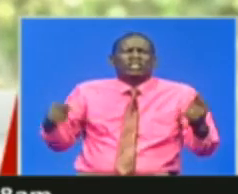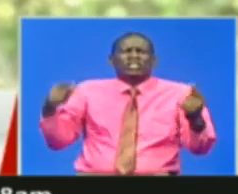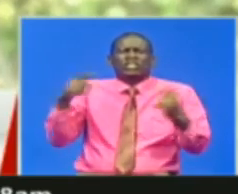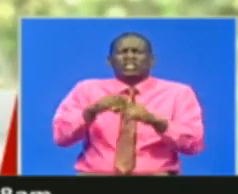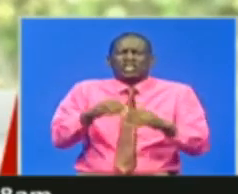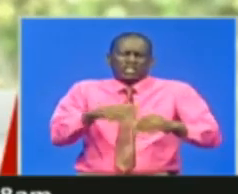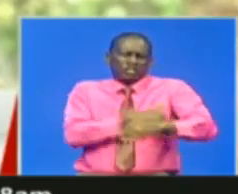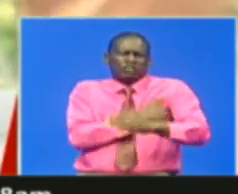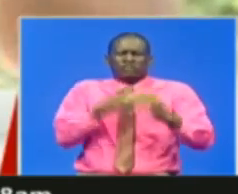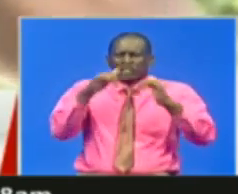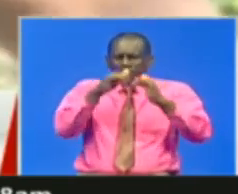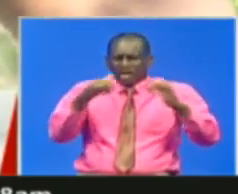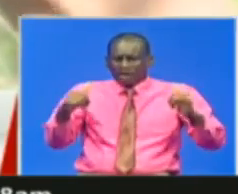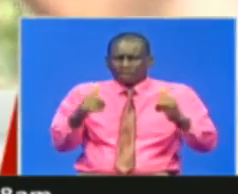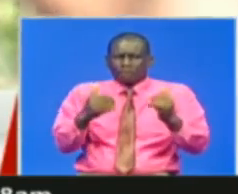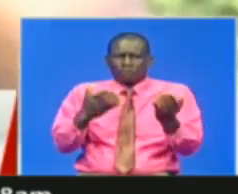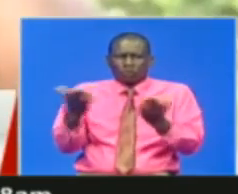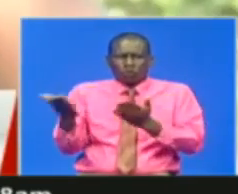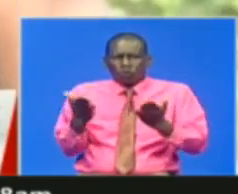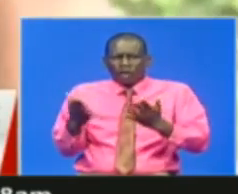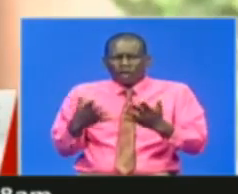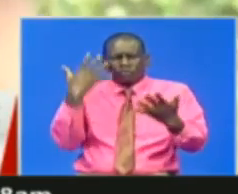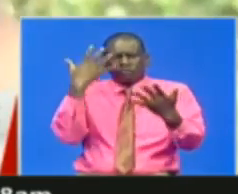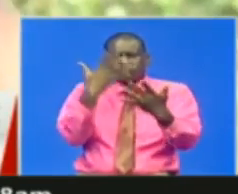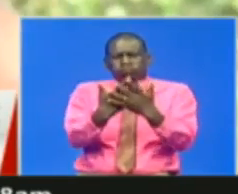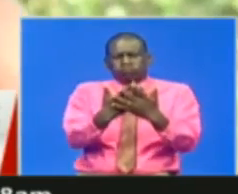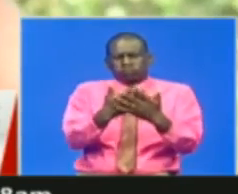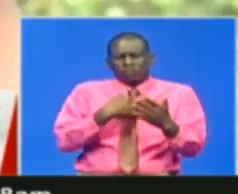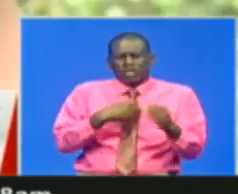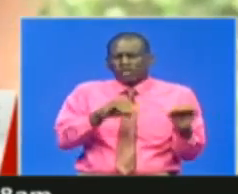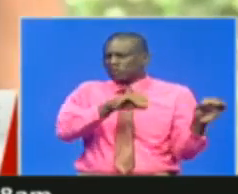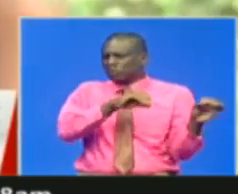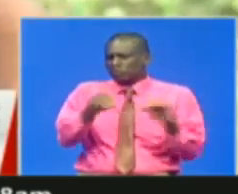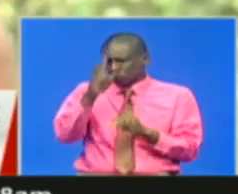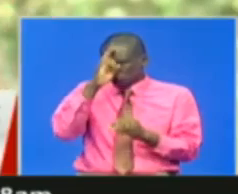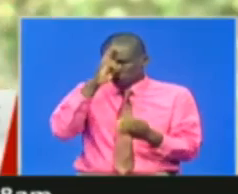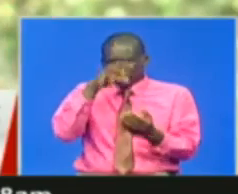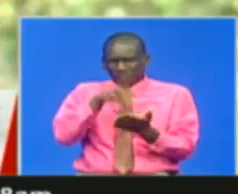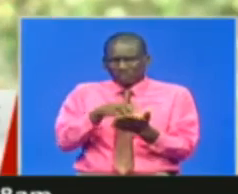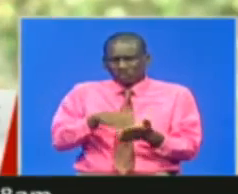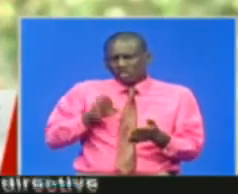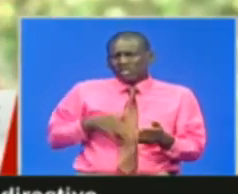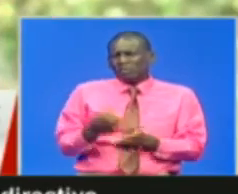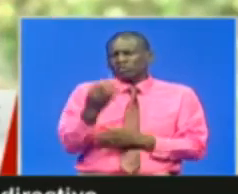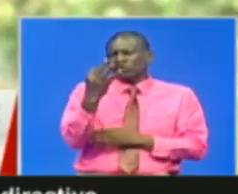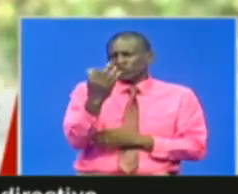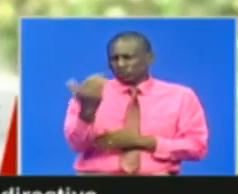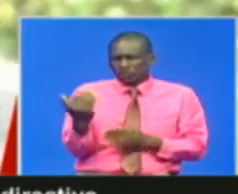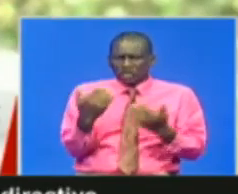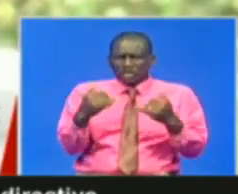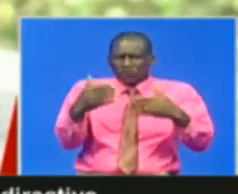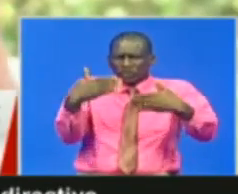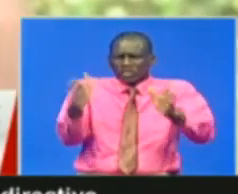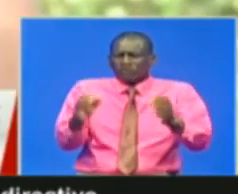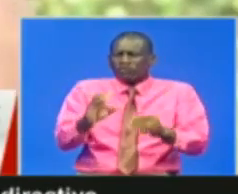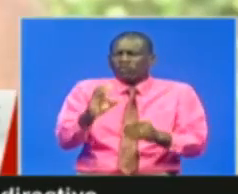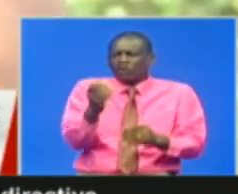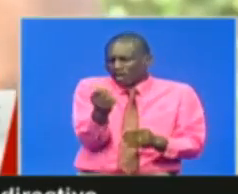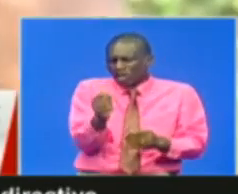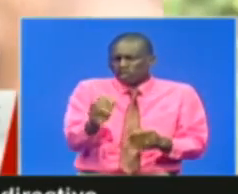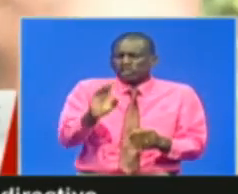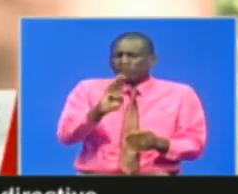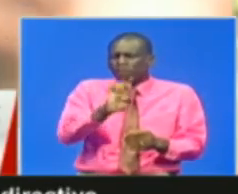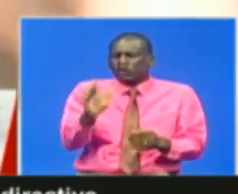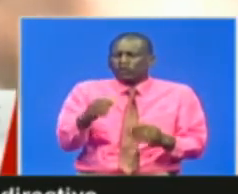chief's camp. Alafu akanichukua mpaka police station. The mother of three is currently out on a cash bail of 10,000